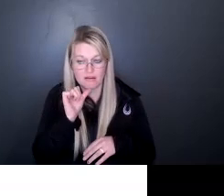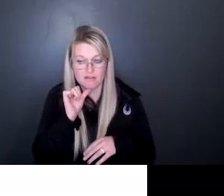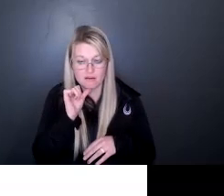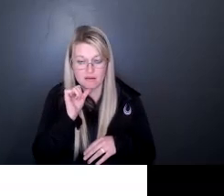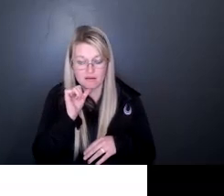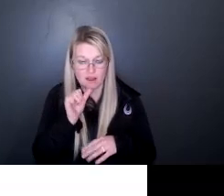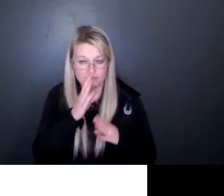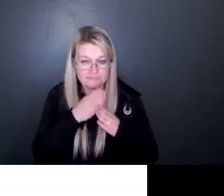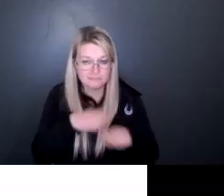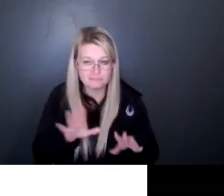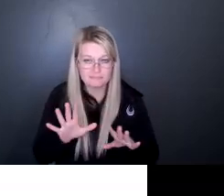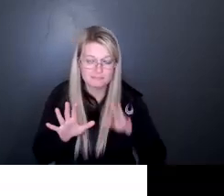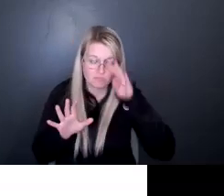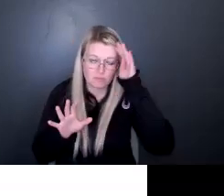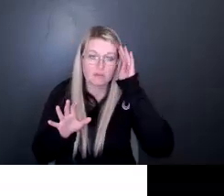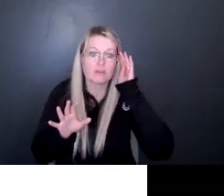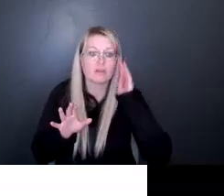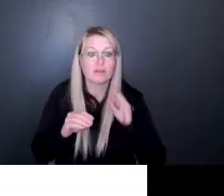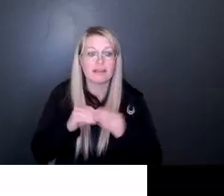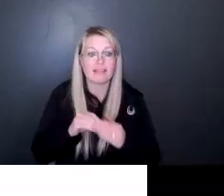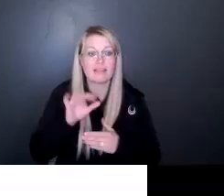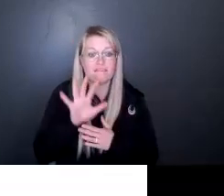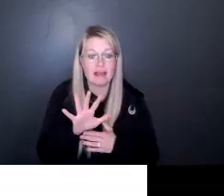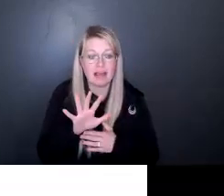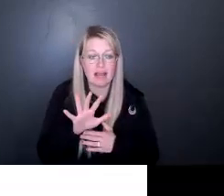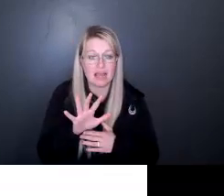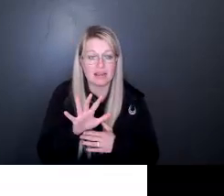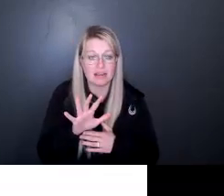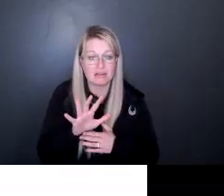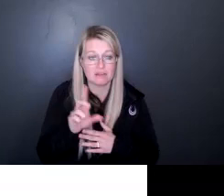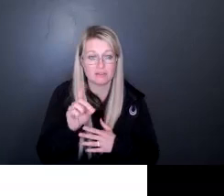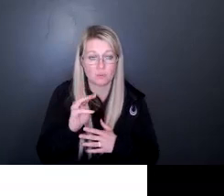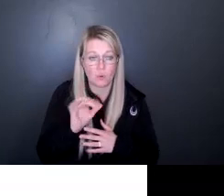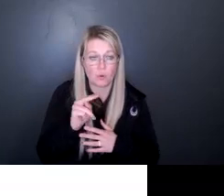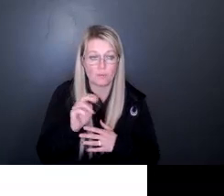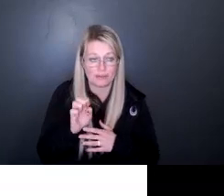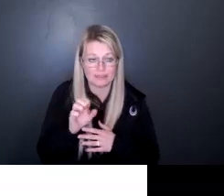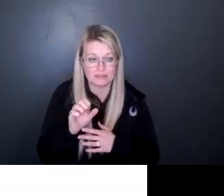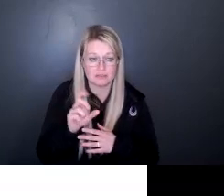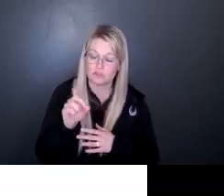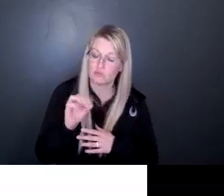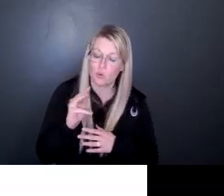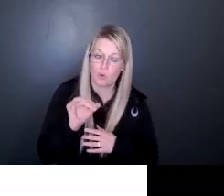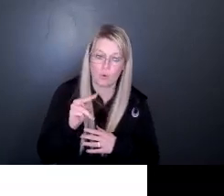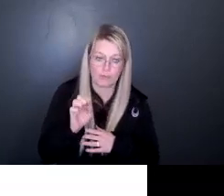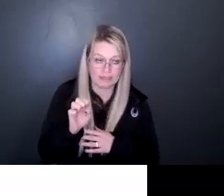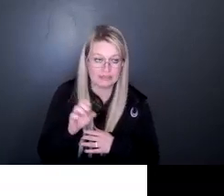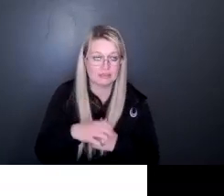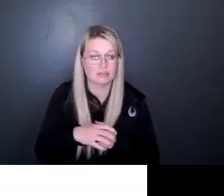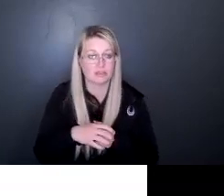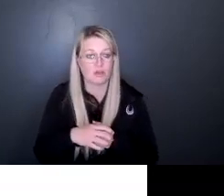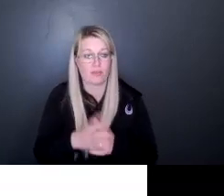greatly in the 5 domains. So there is specific absence of